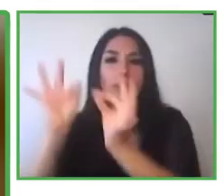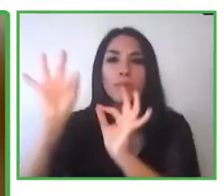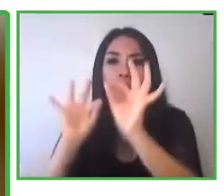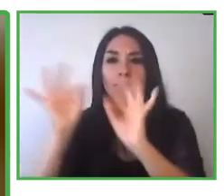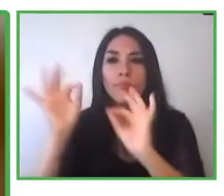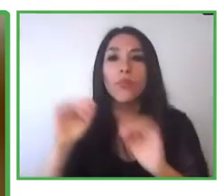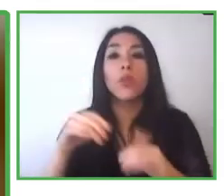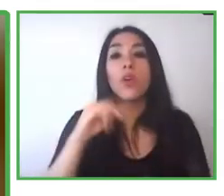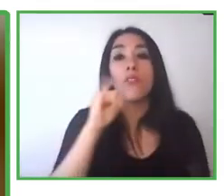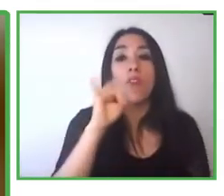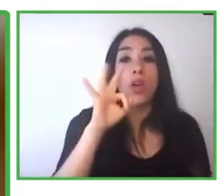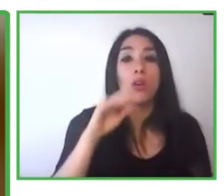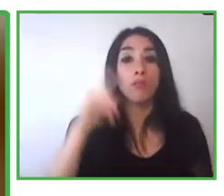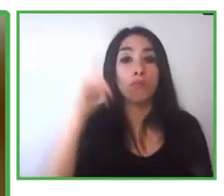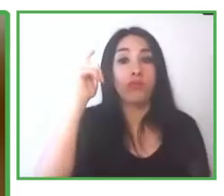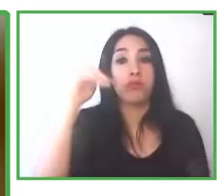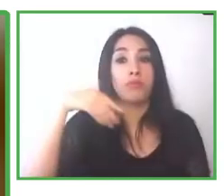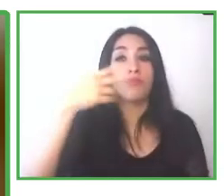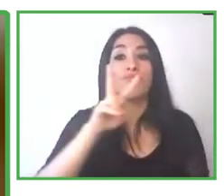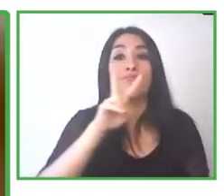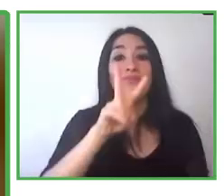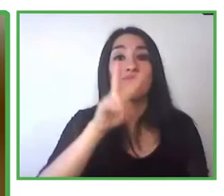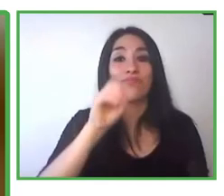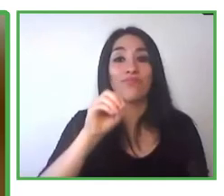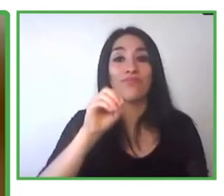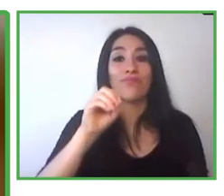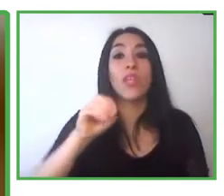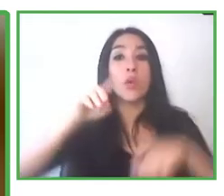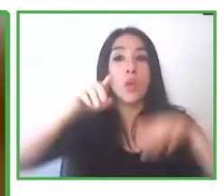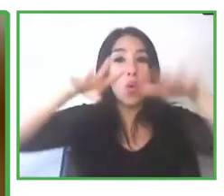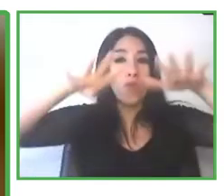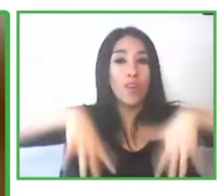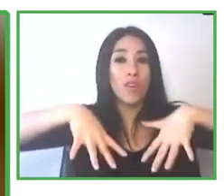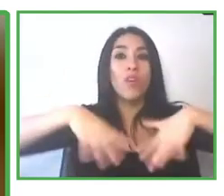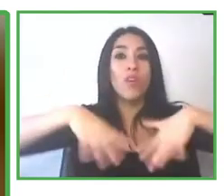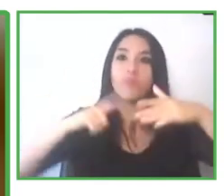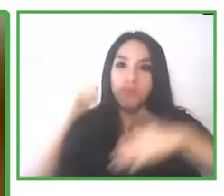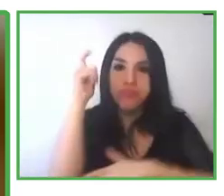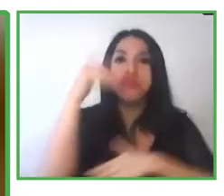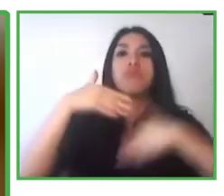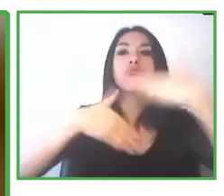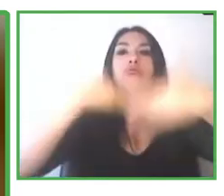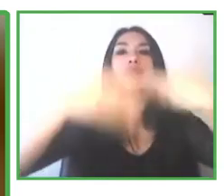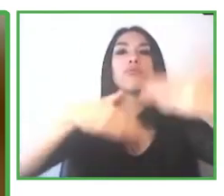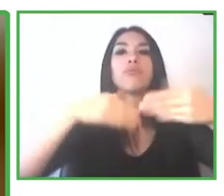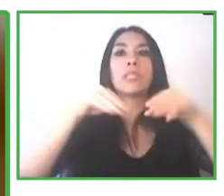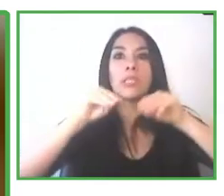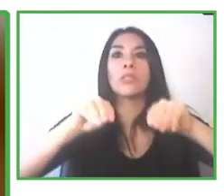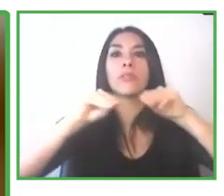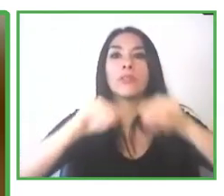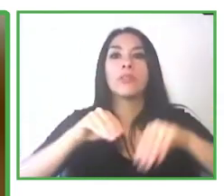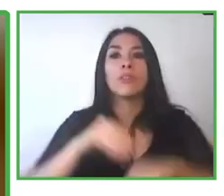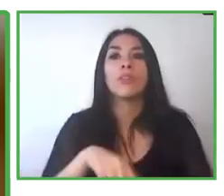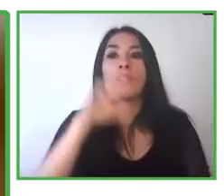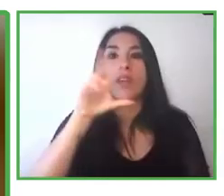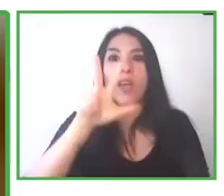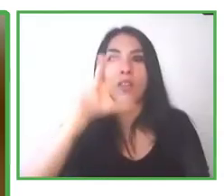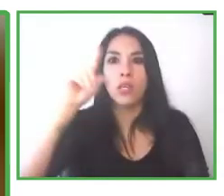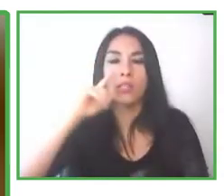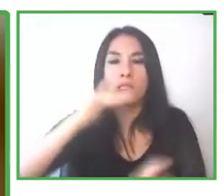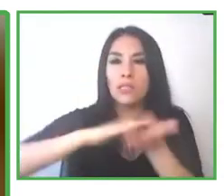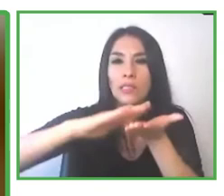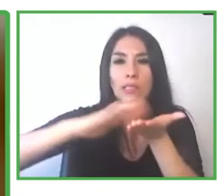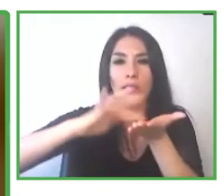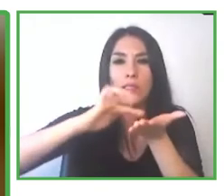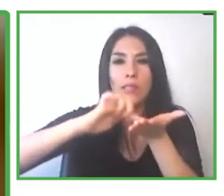make this a reality. And it will last up to May. Probably we'll conduct about